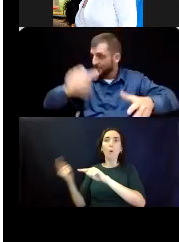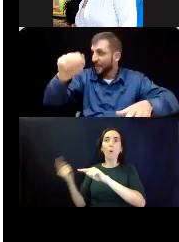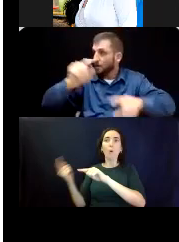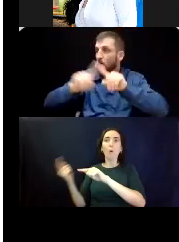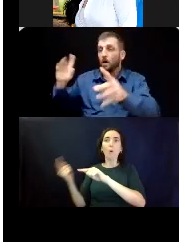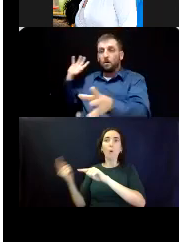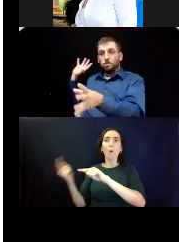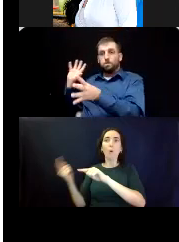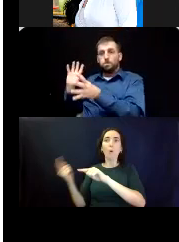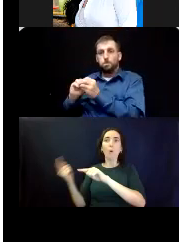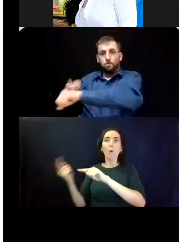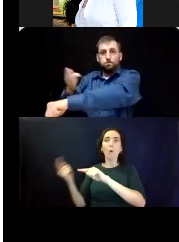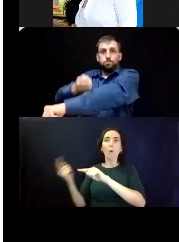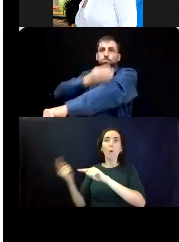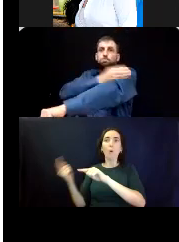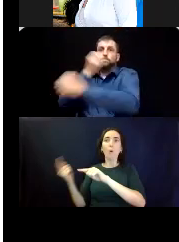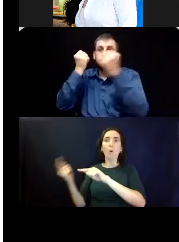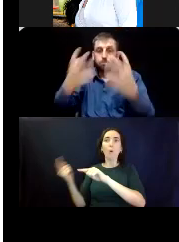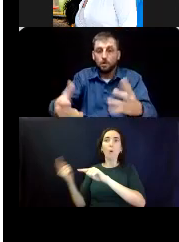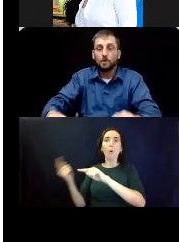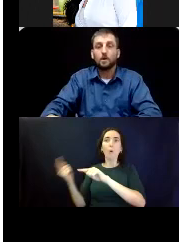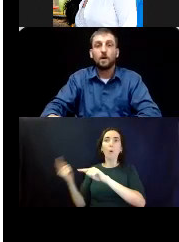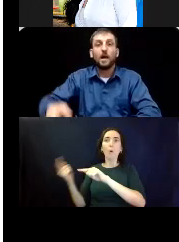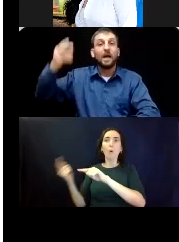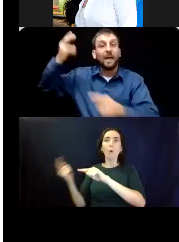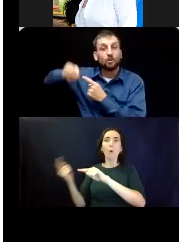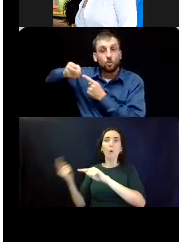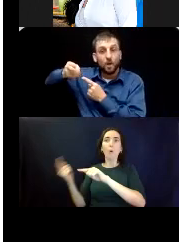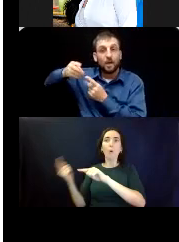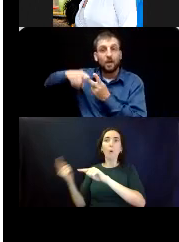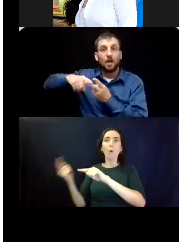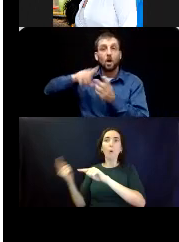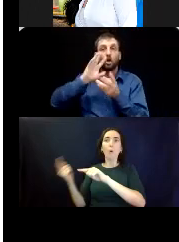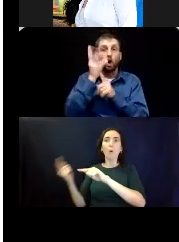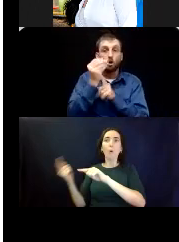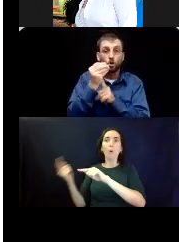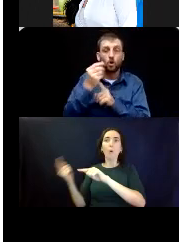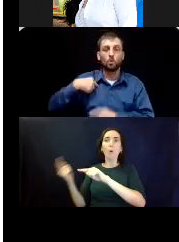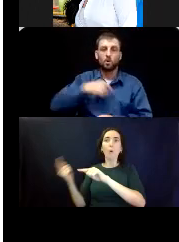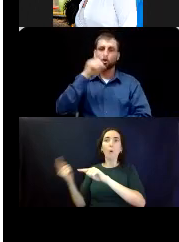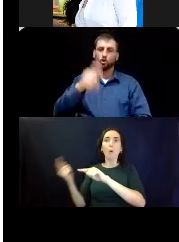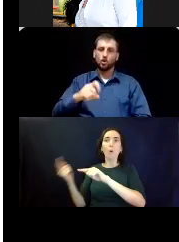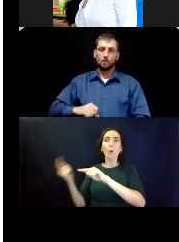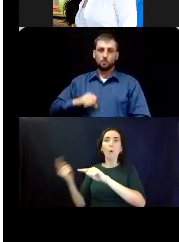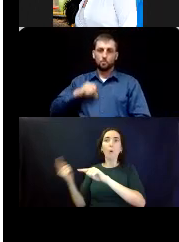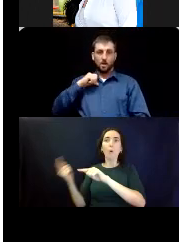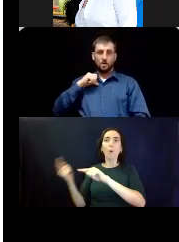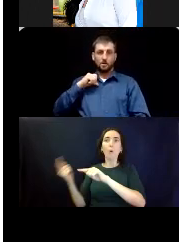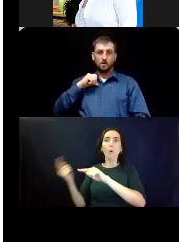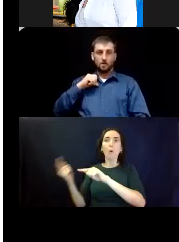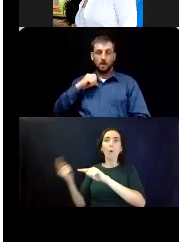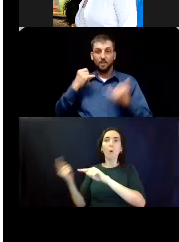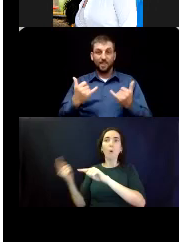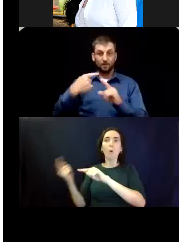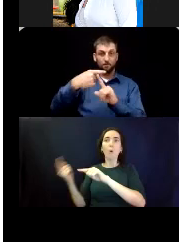Our history and our culture is something that I believe we should take deep pride in. And this month is Disability Pride Month.